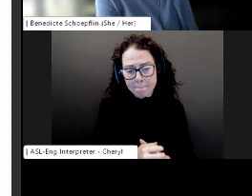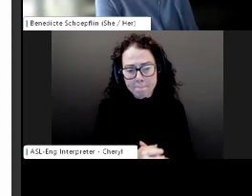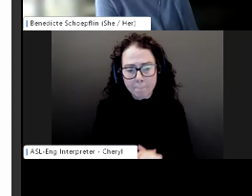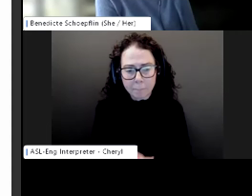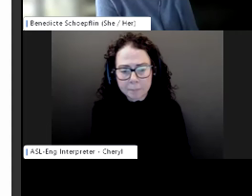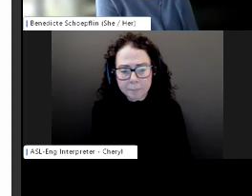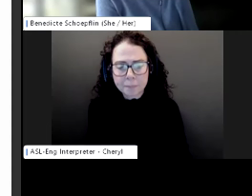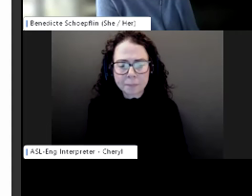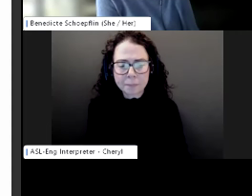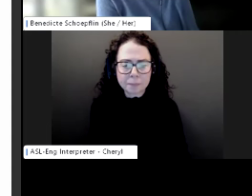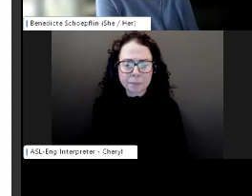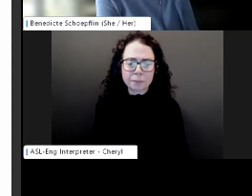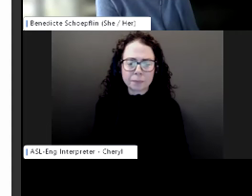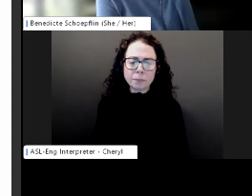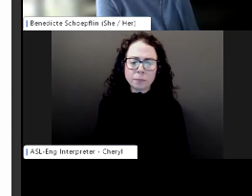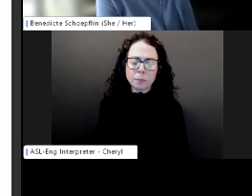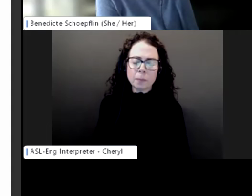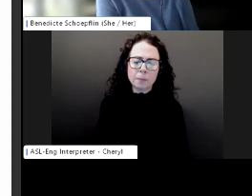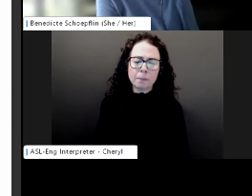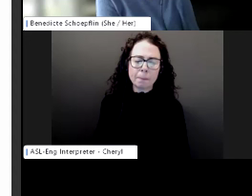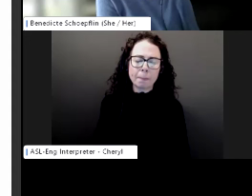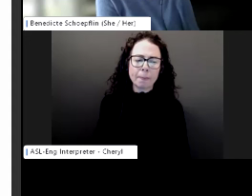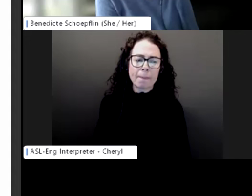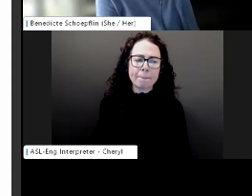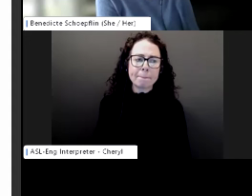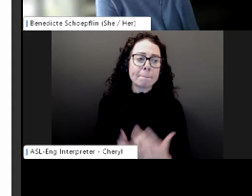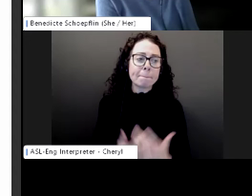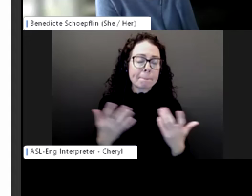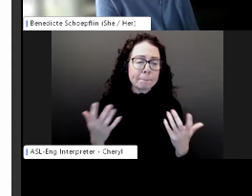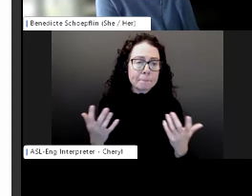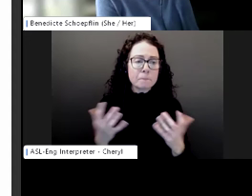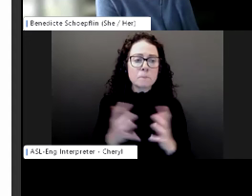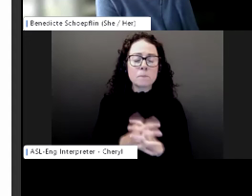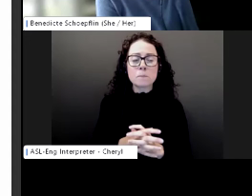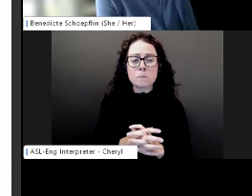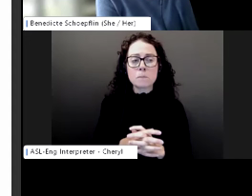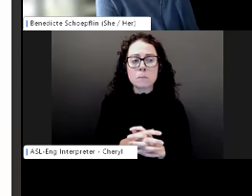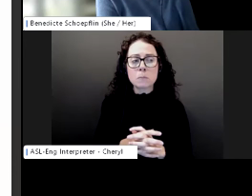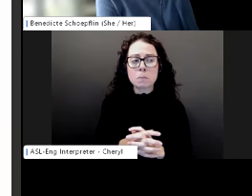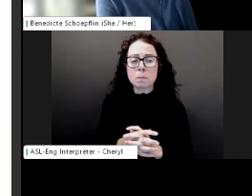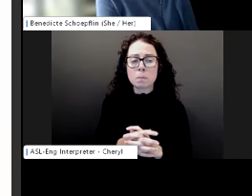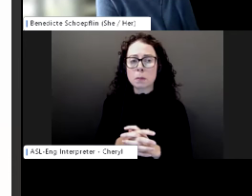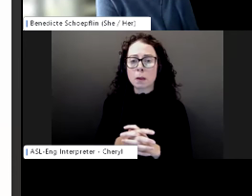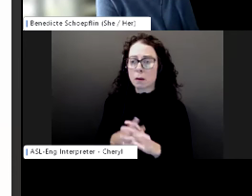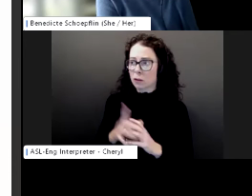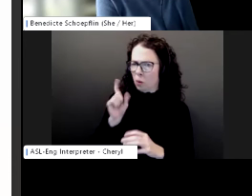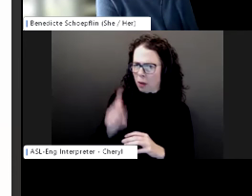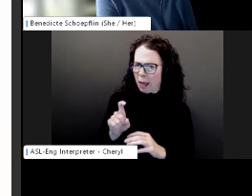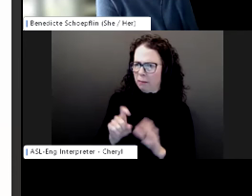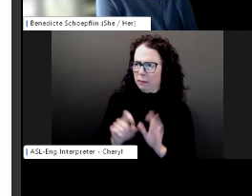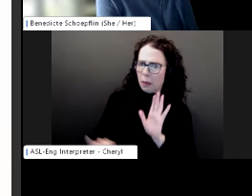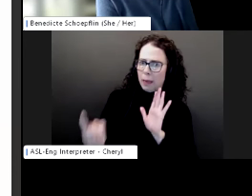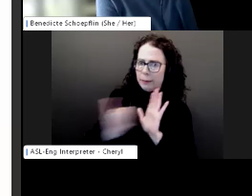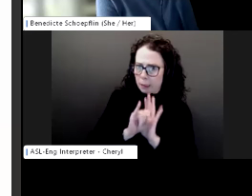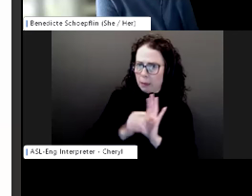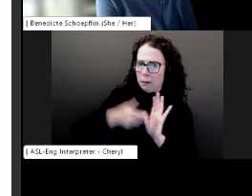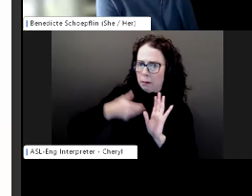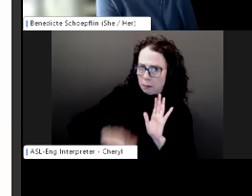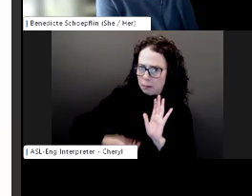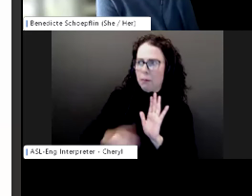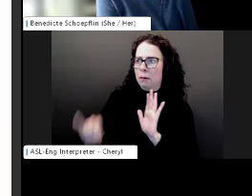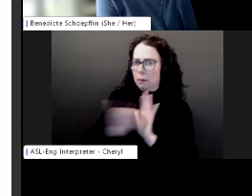incessant need for you to identify yourself, that really comes down to the fact of whether